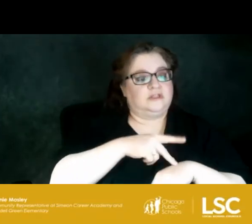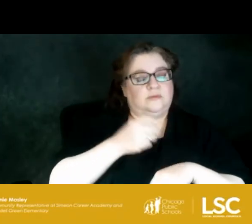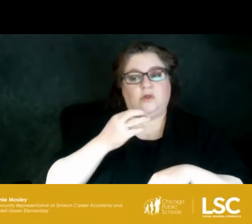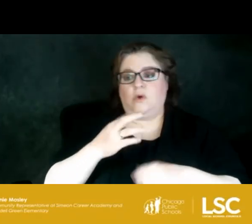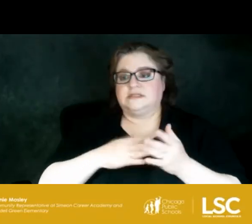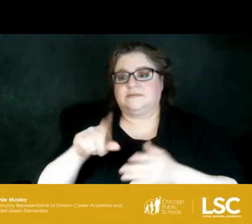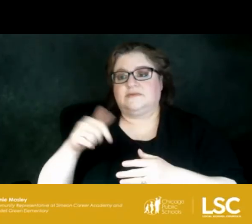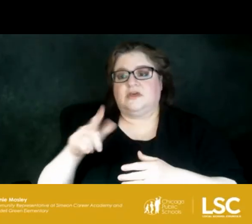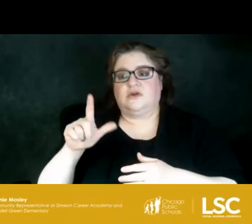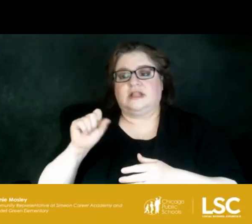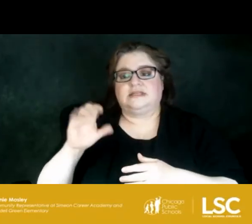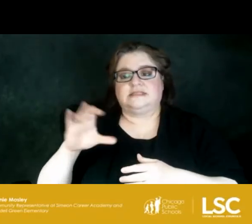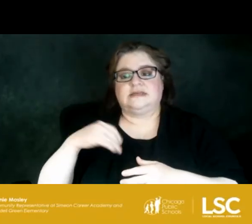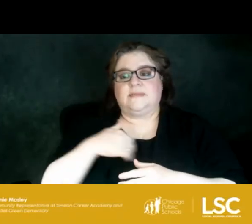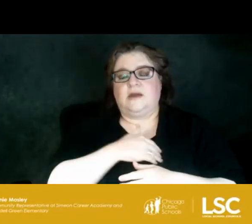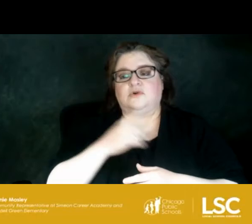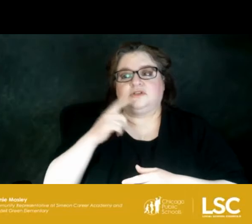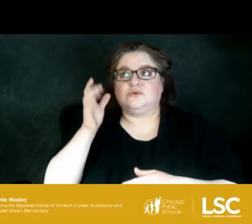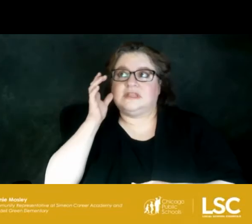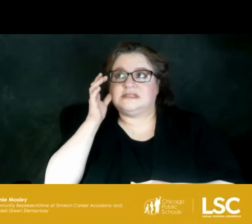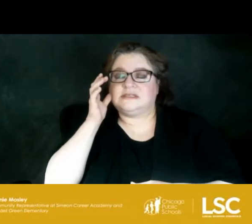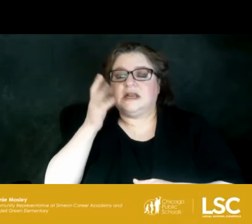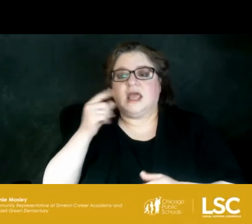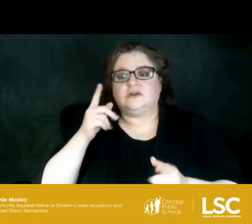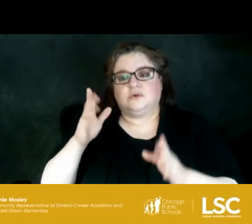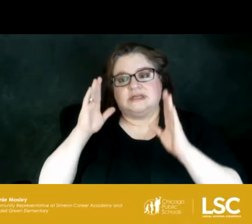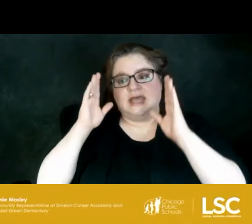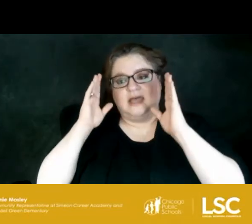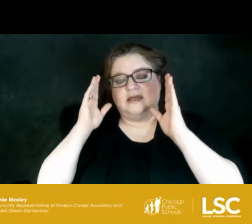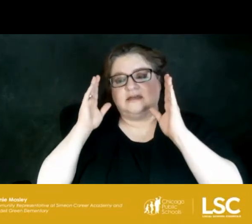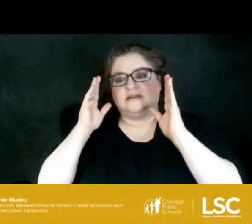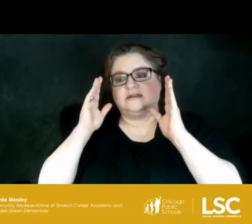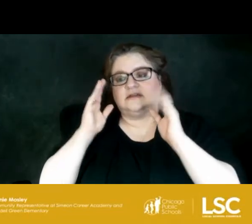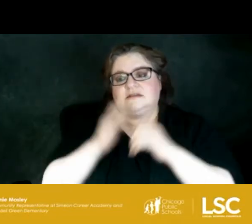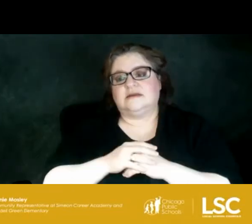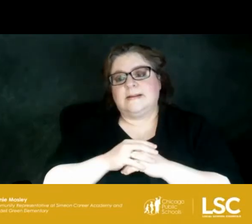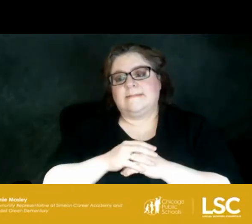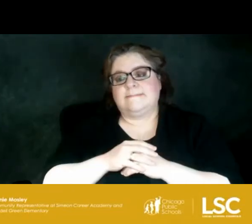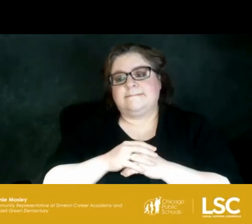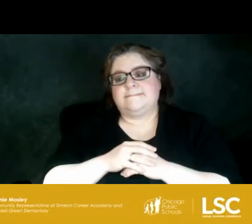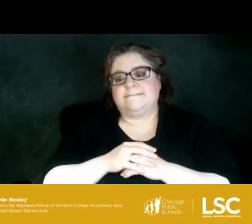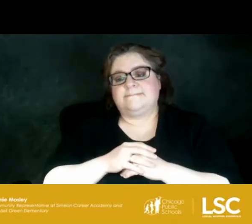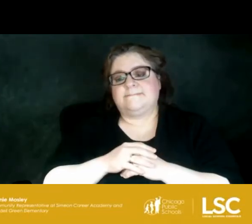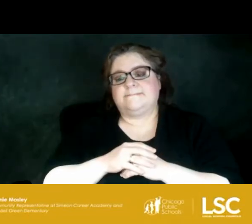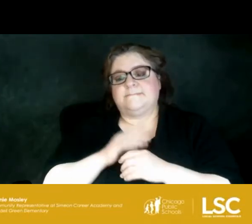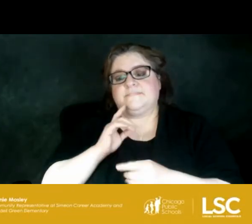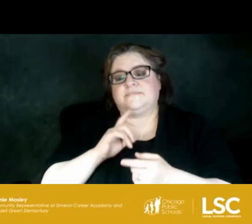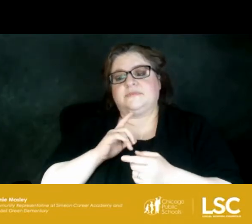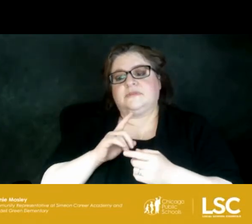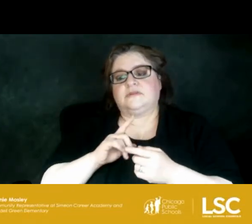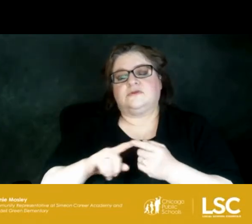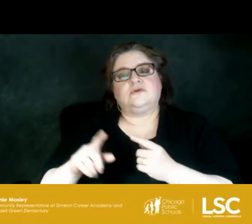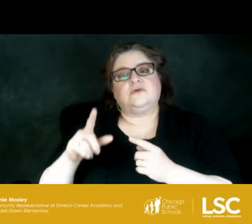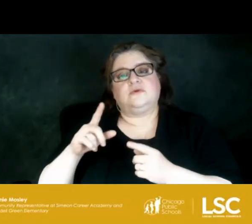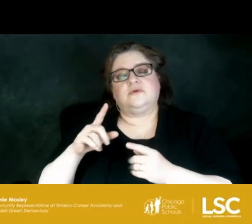some of the other LSC members to listen and to attend the governing bodies of students, such as the